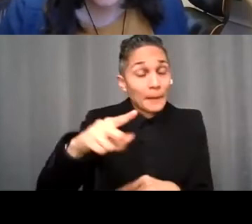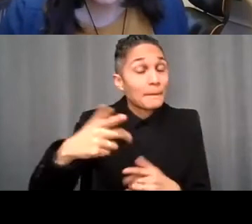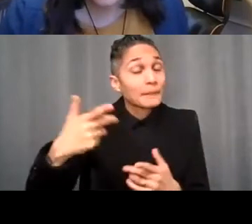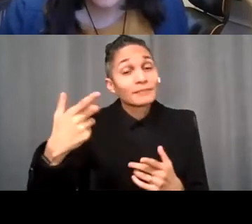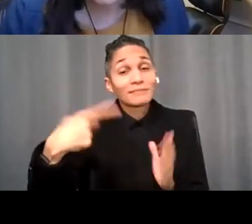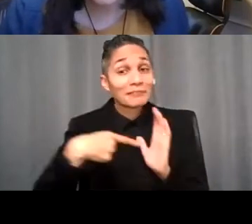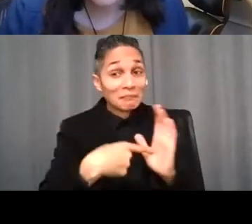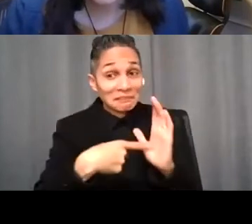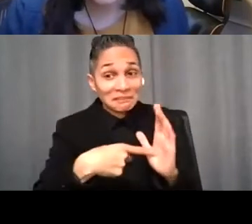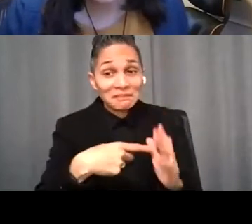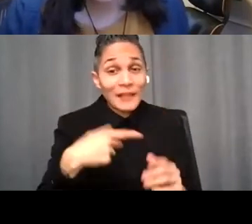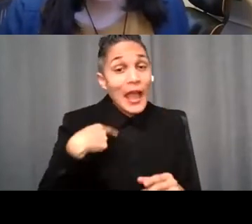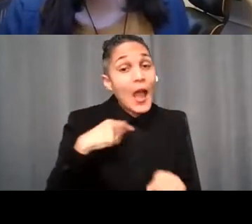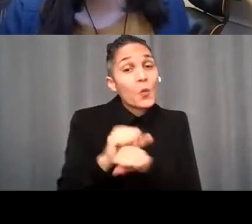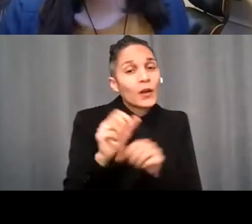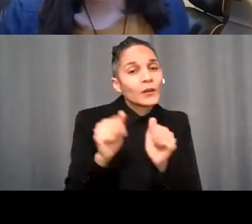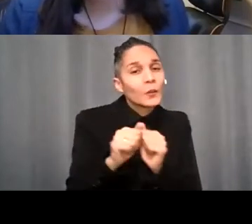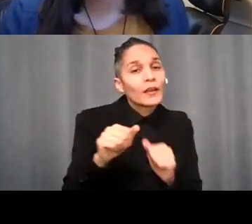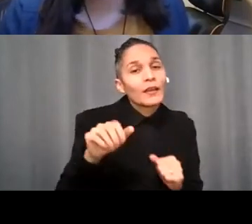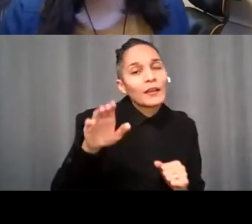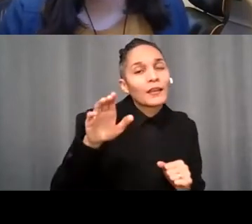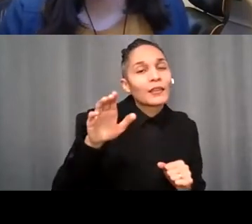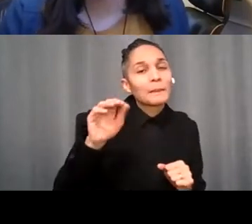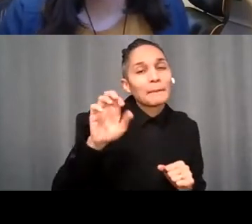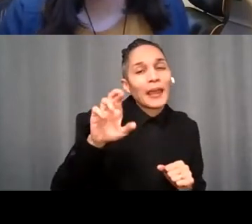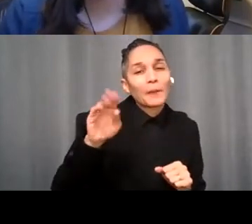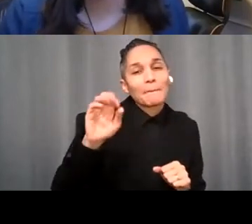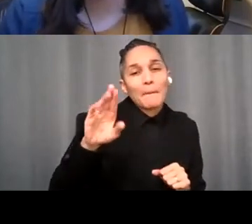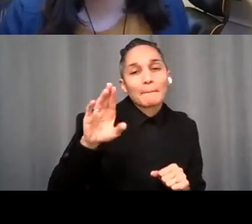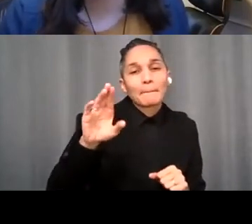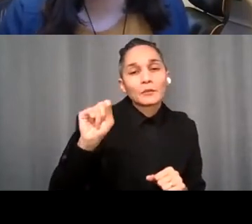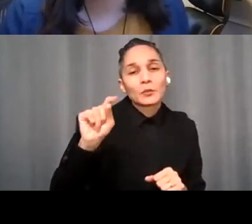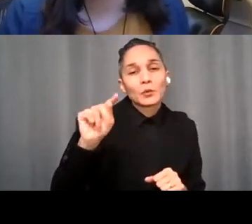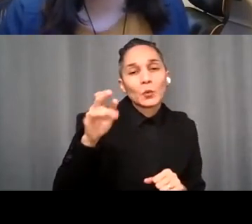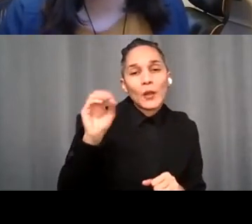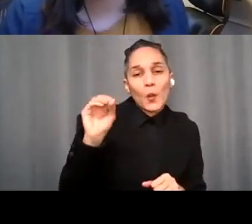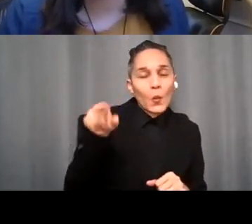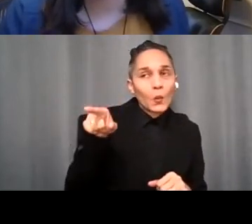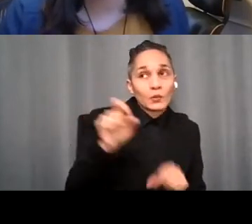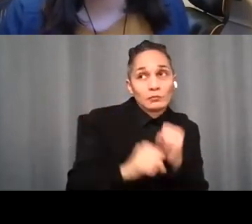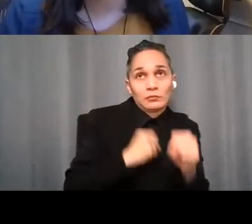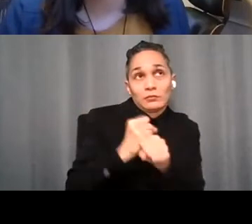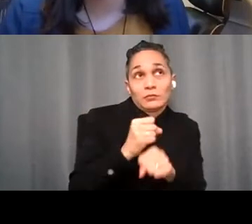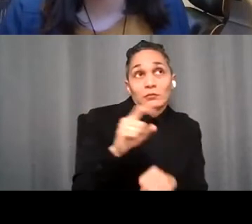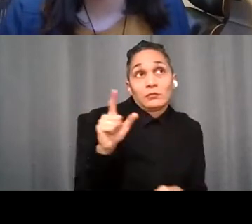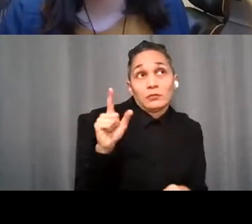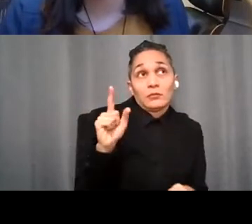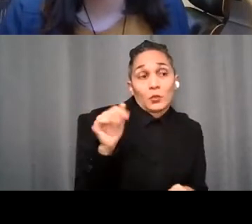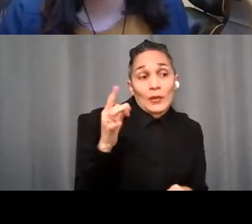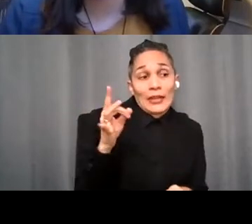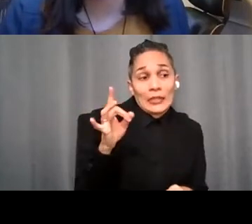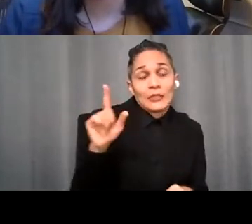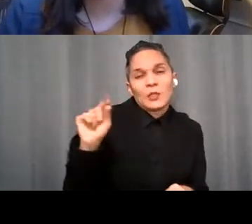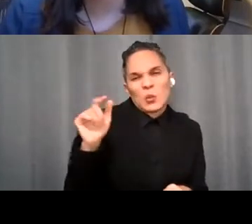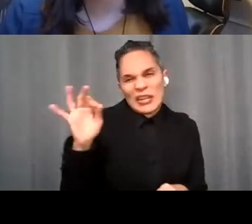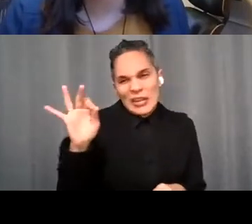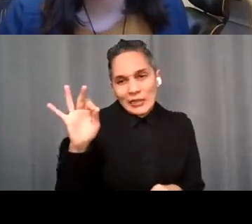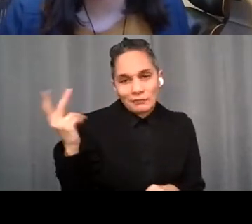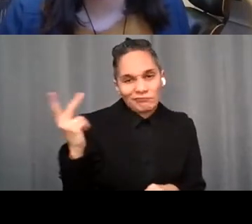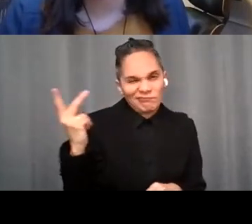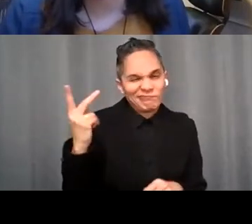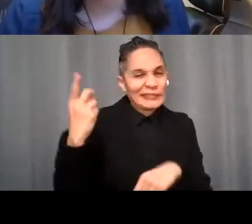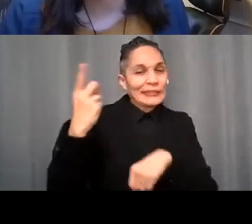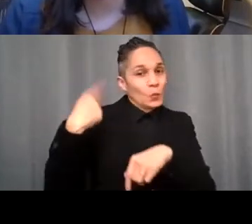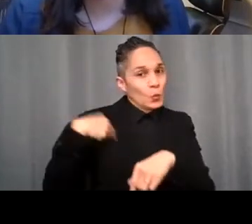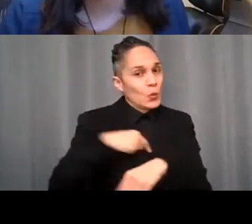example, I worked with Baobab Studios in 2018 and 2019, we won a daytime